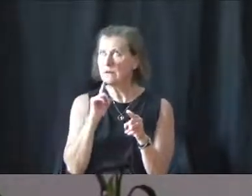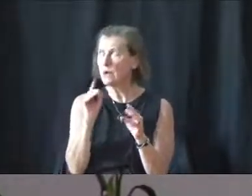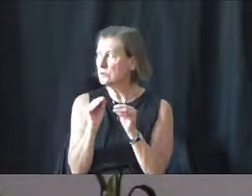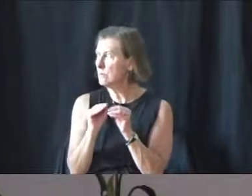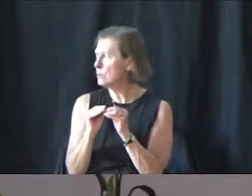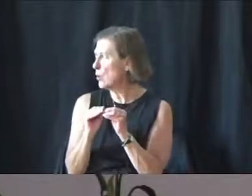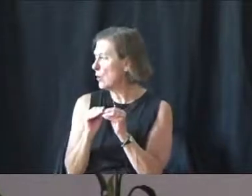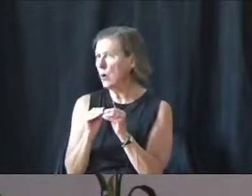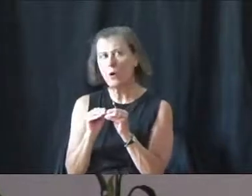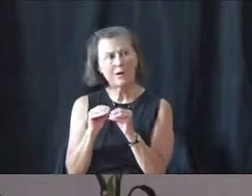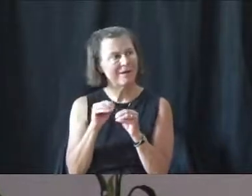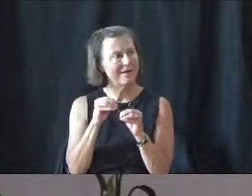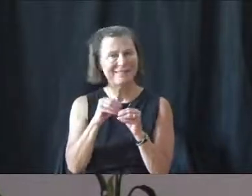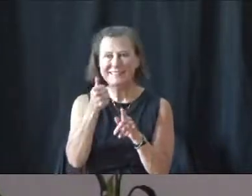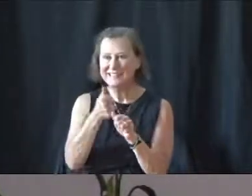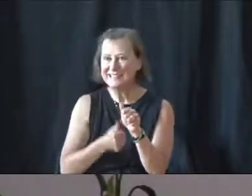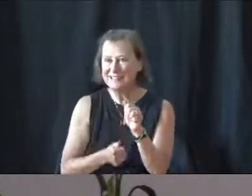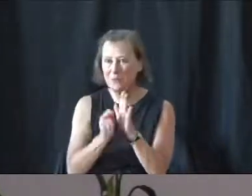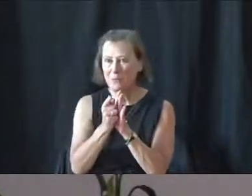each moment.